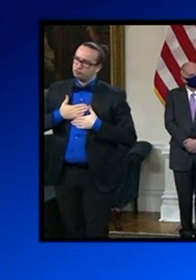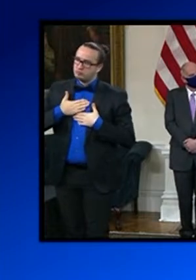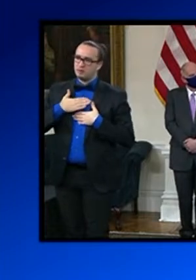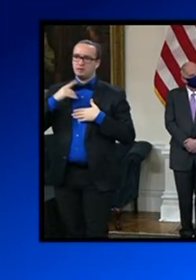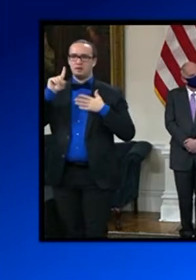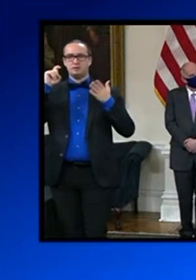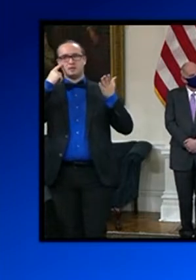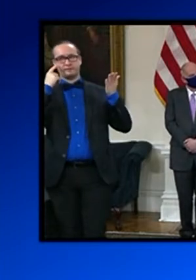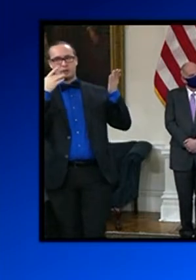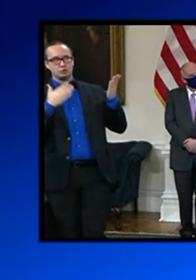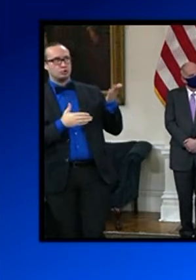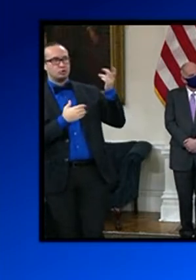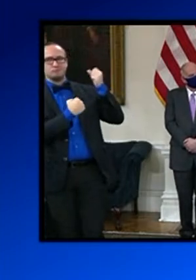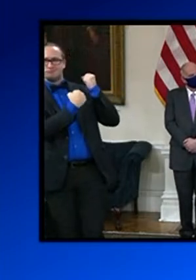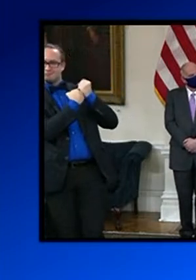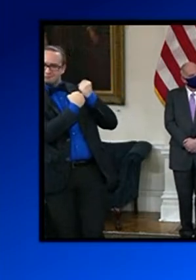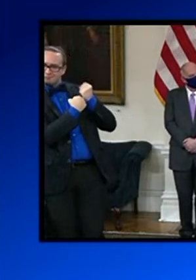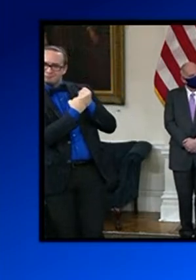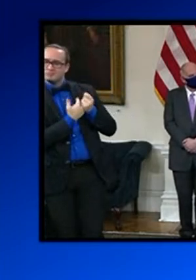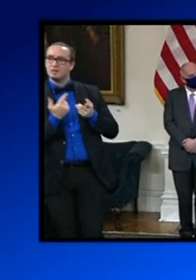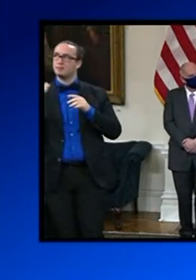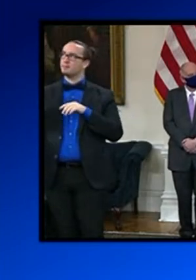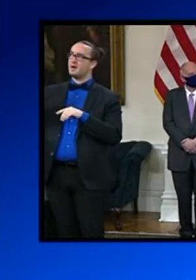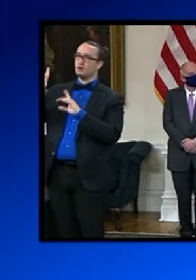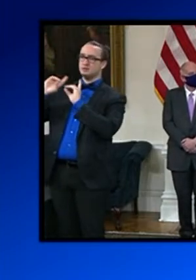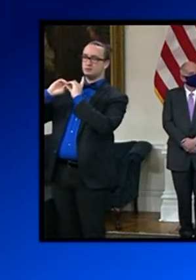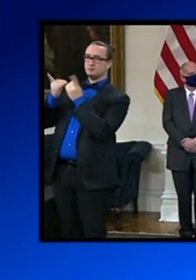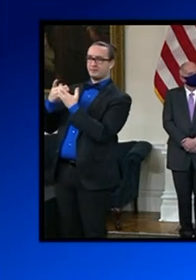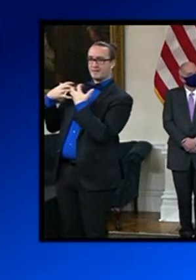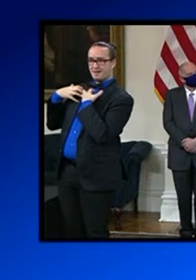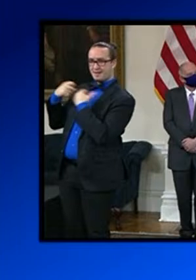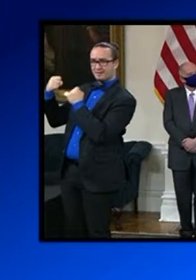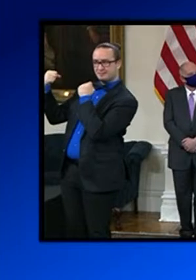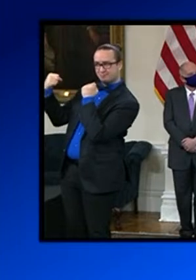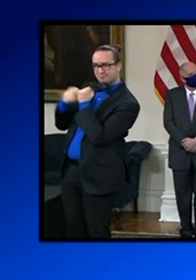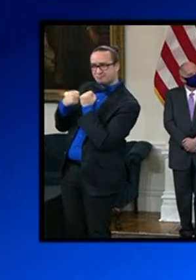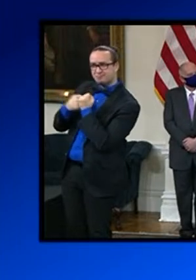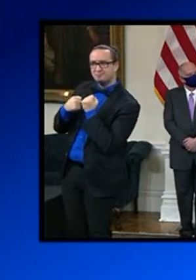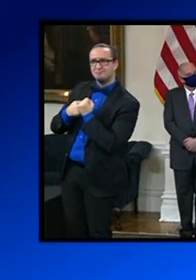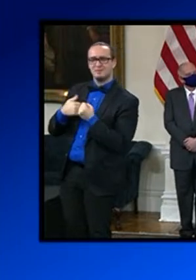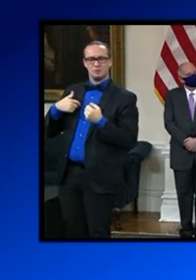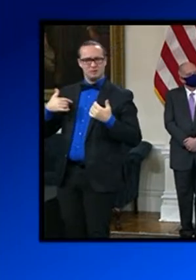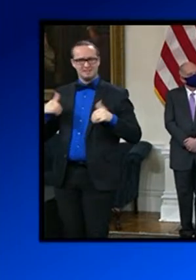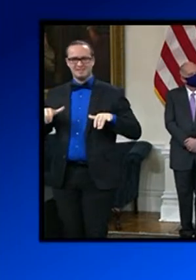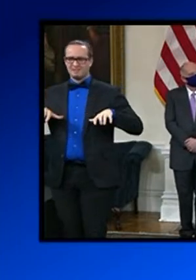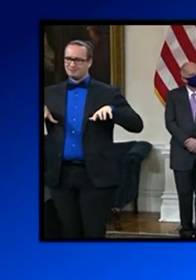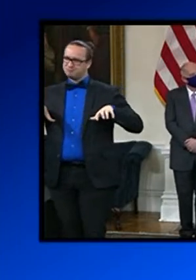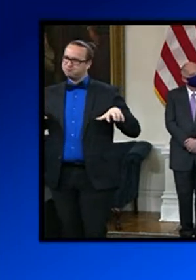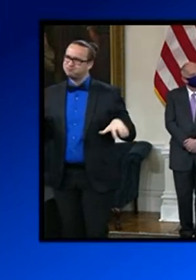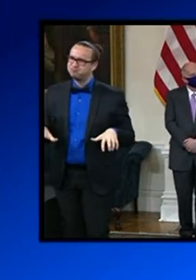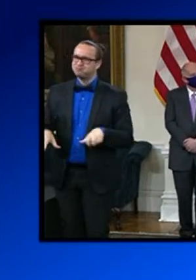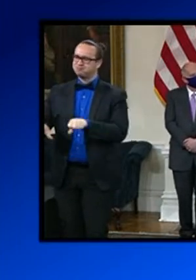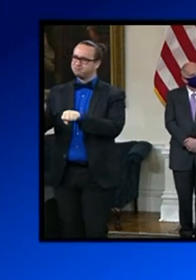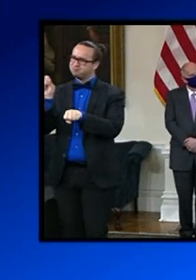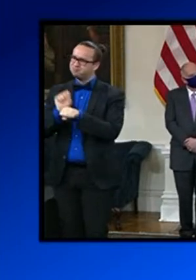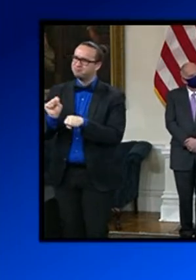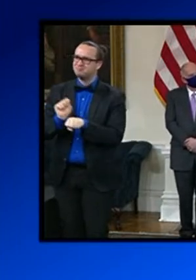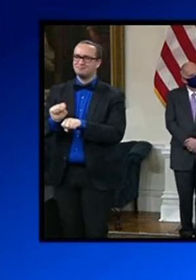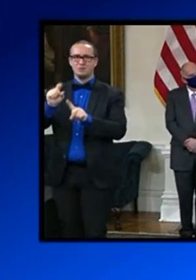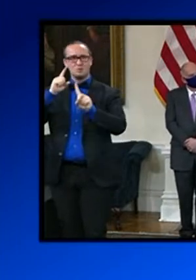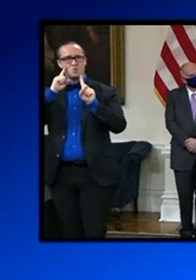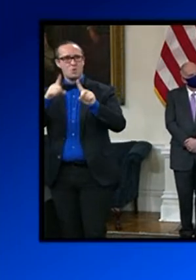towards a more equitable distribution of vaccine plan. We look forward to upcoming events at the Prince George's County